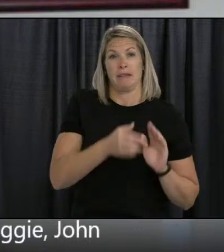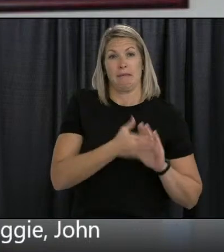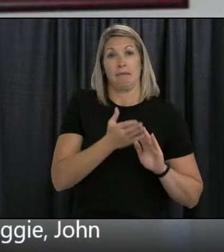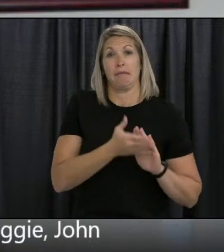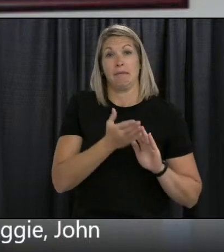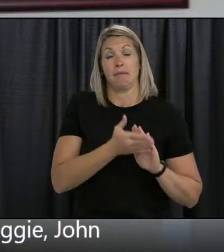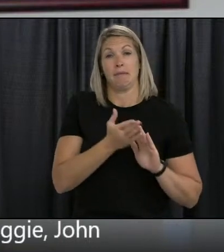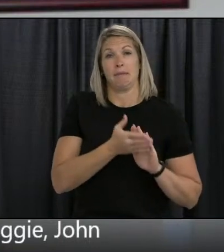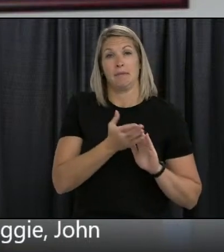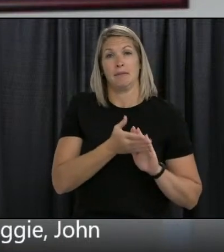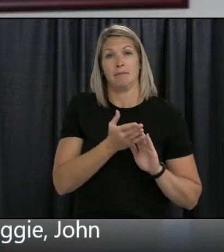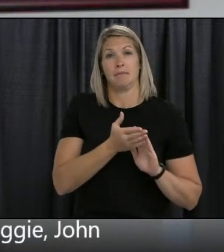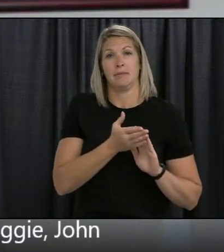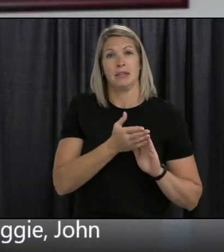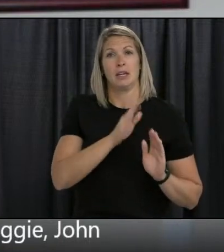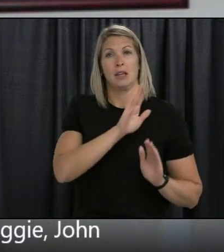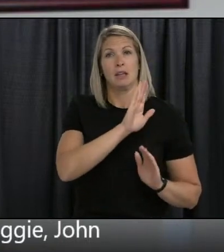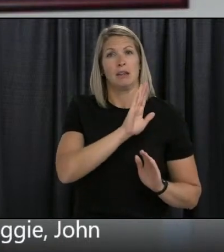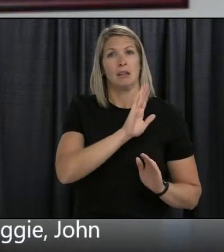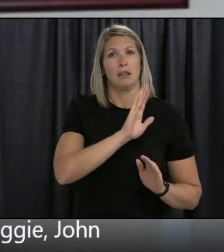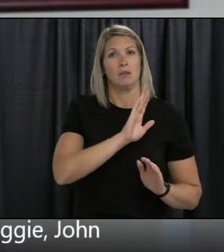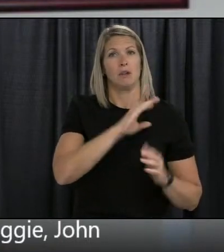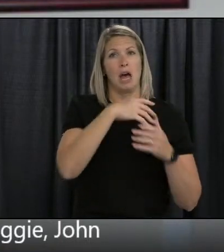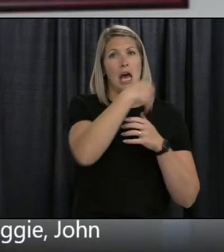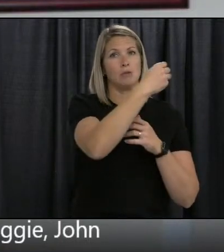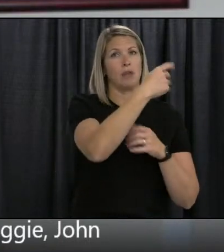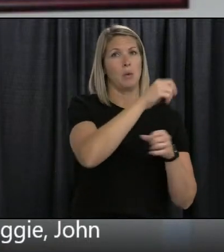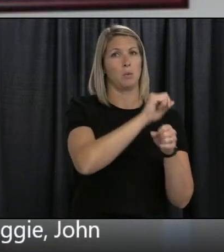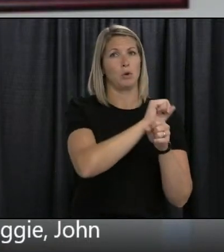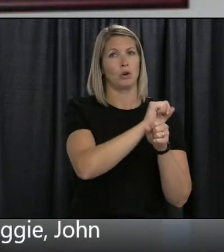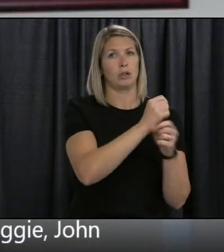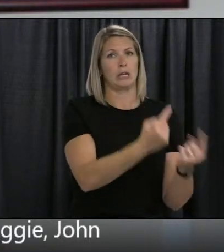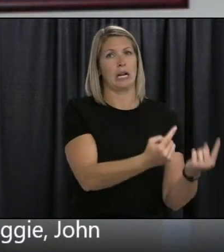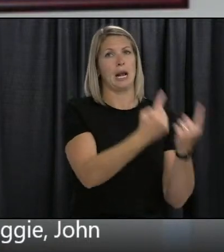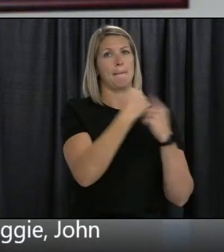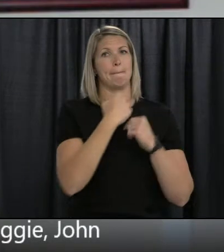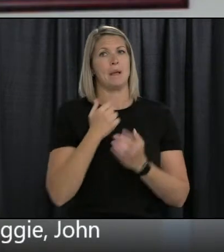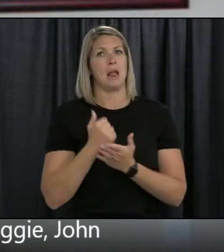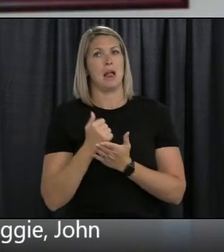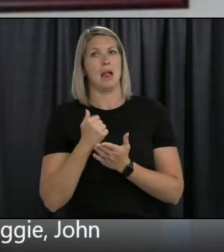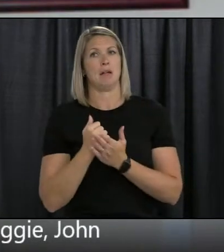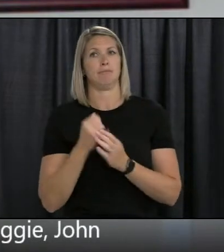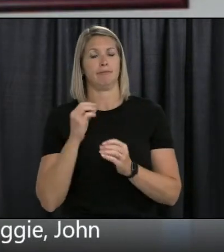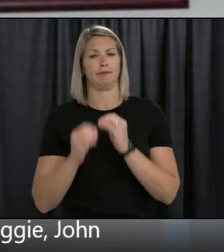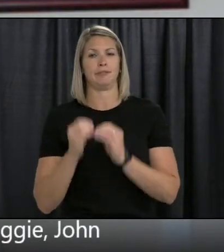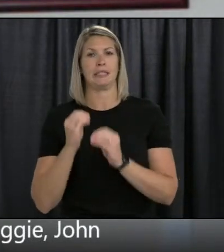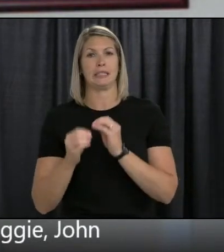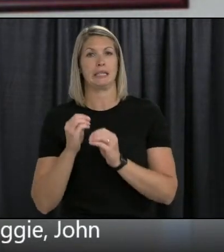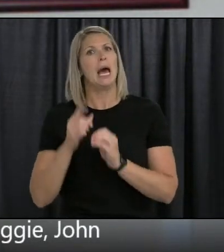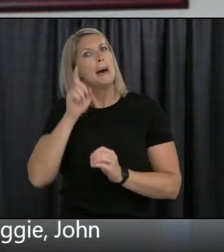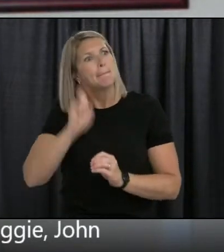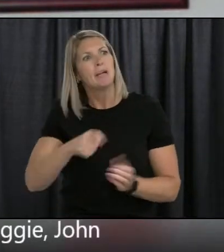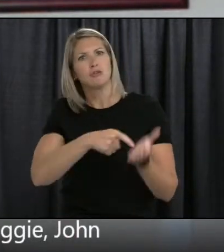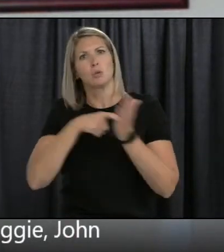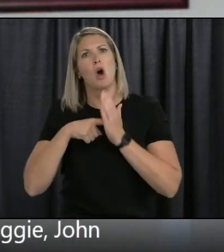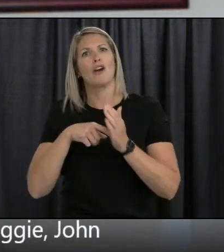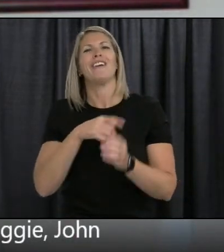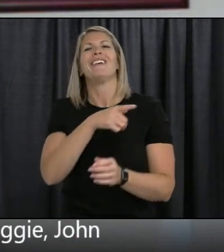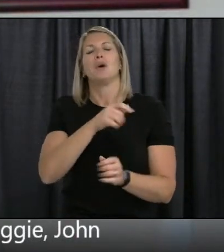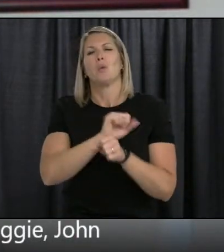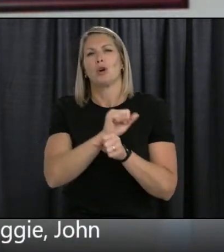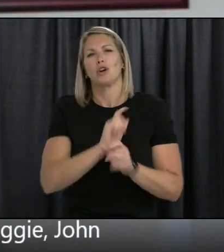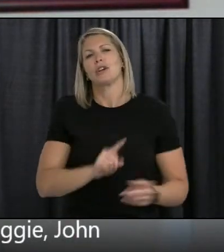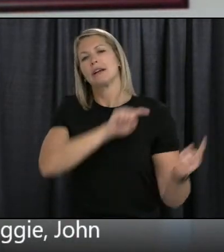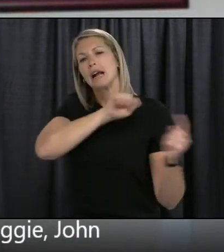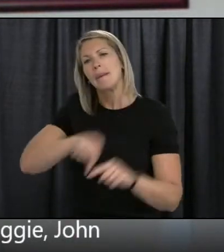running may not actually exist in the province. That's often in the past been done on a regional or even a national basis. So, for